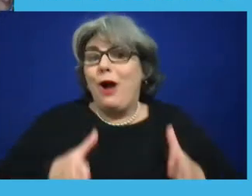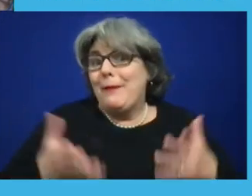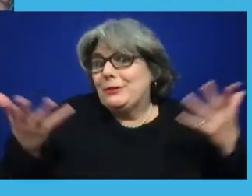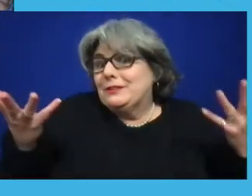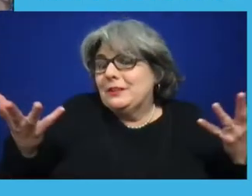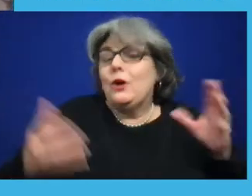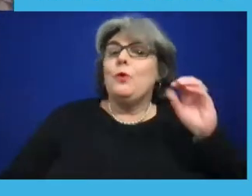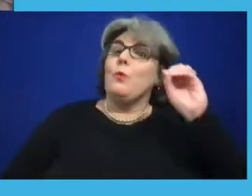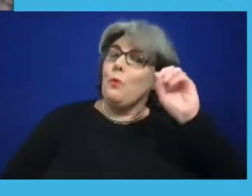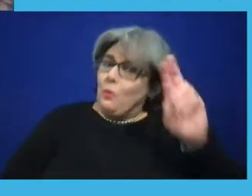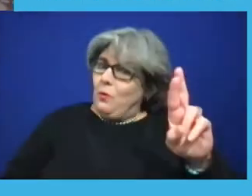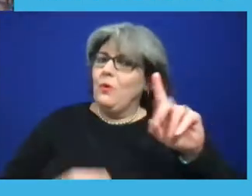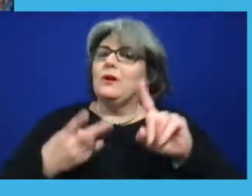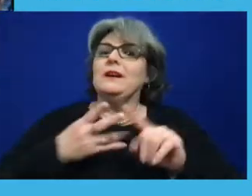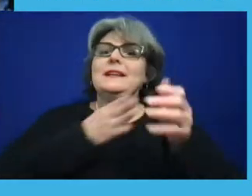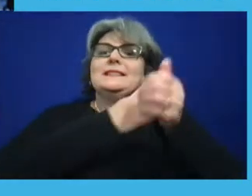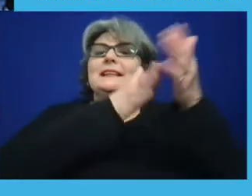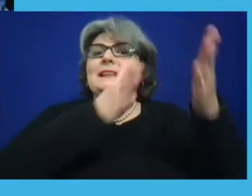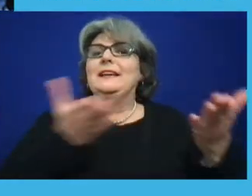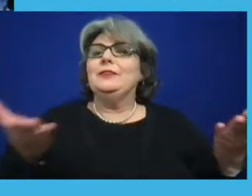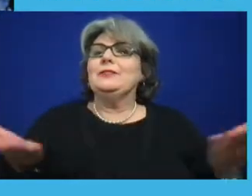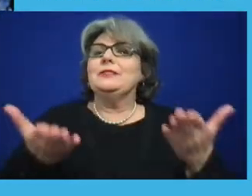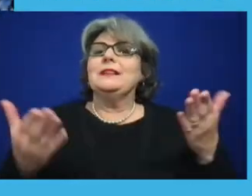Like he's a kid playing cops and robbers?